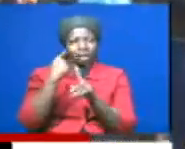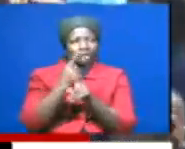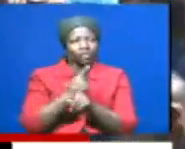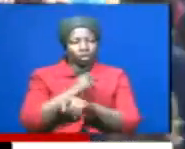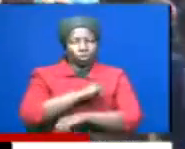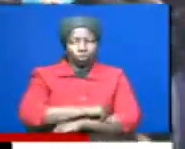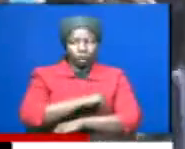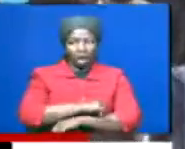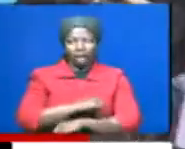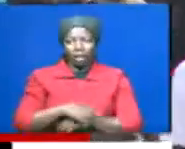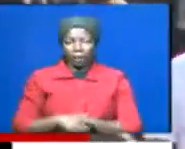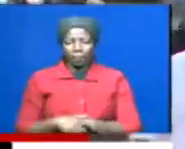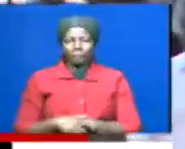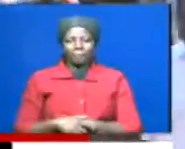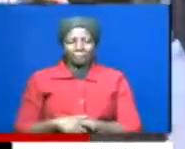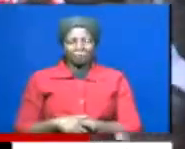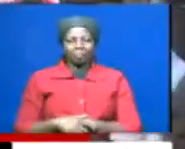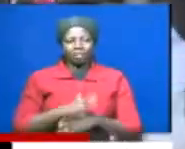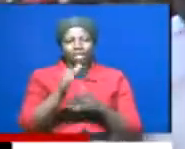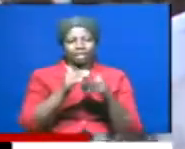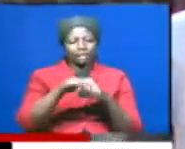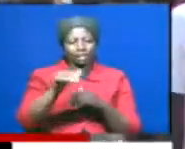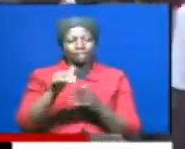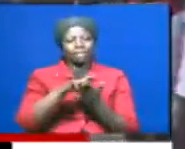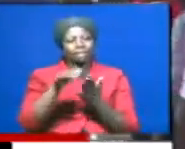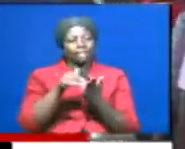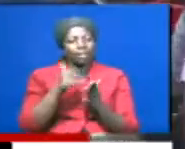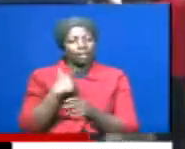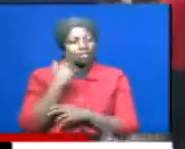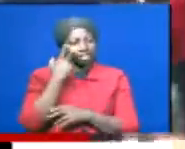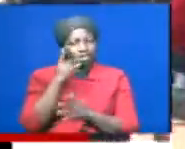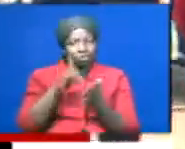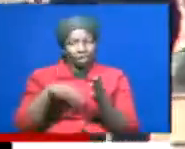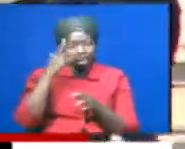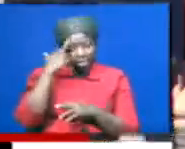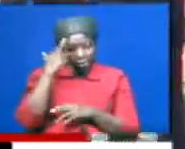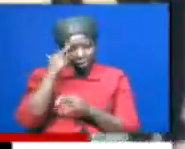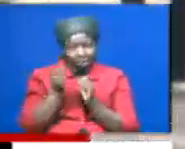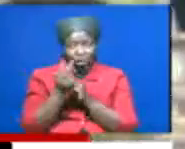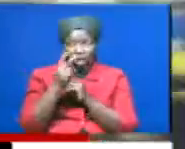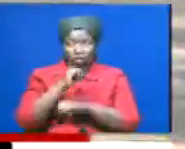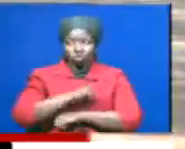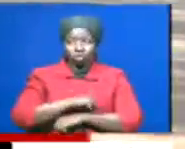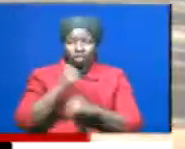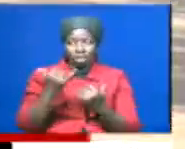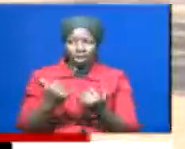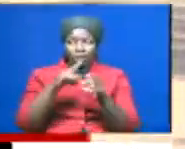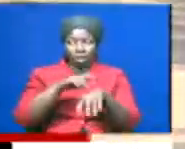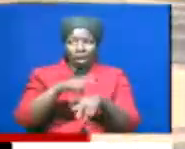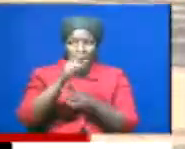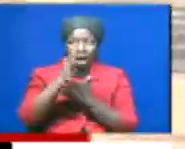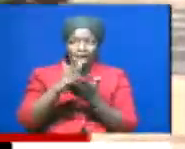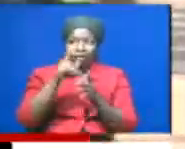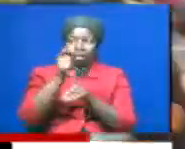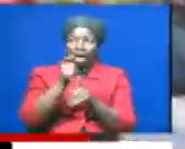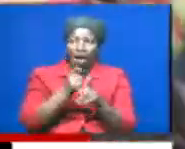within surrounding the city center here. And what we have seen is, that, remember, for the secondary schools, it is the half-term break. Some were to report today,